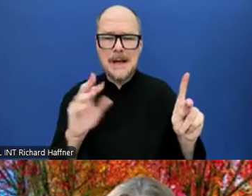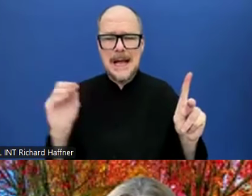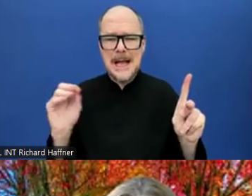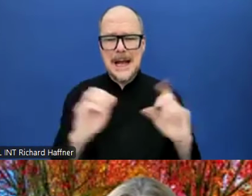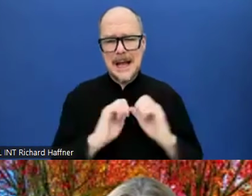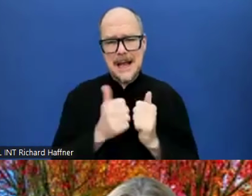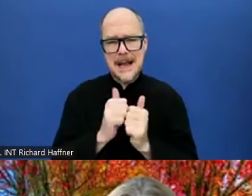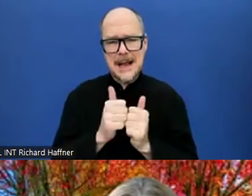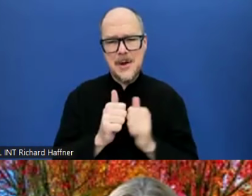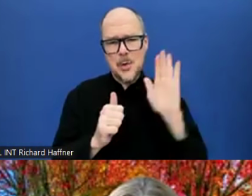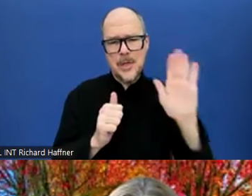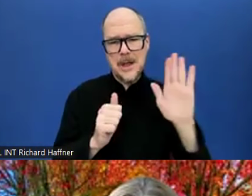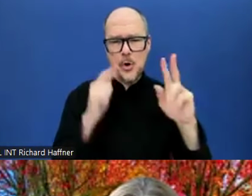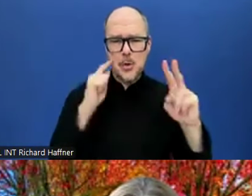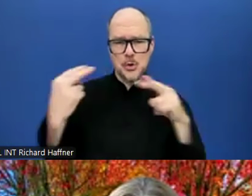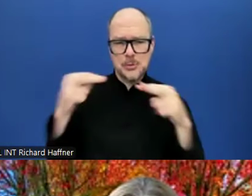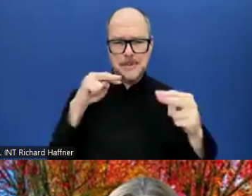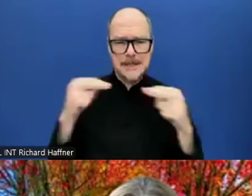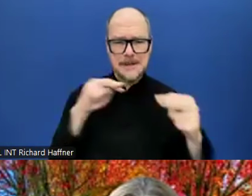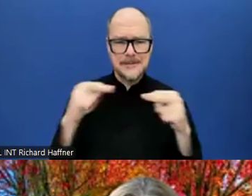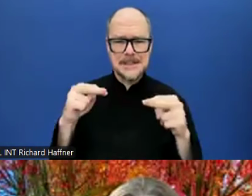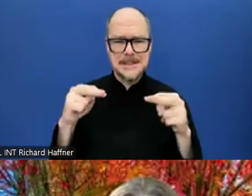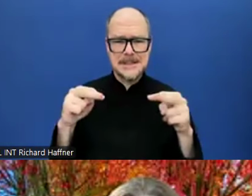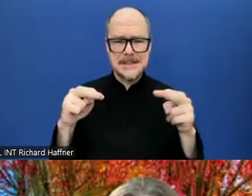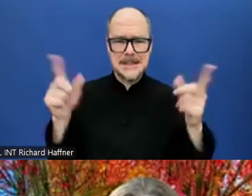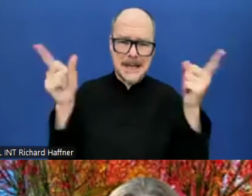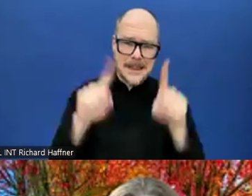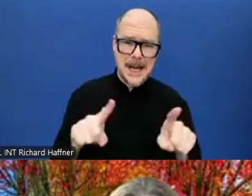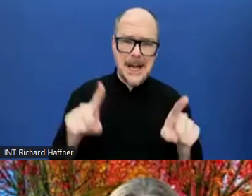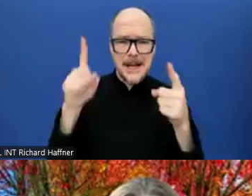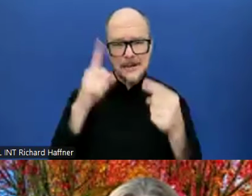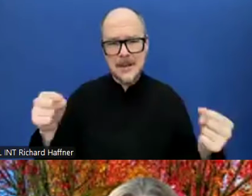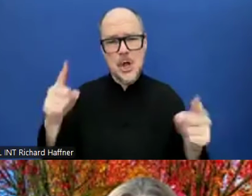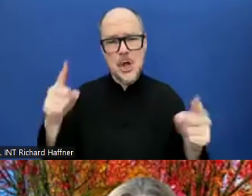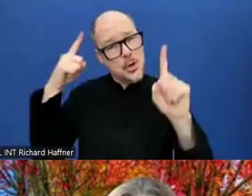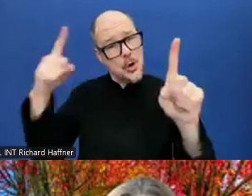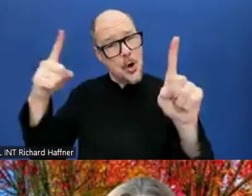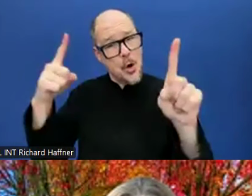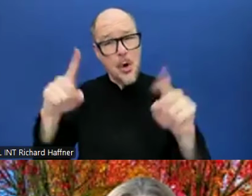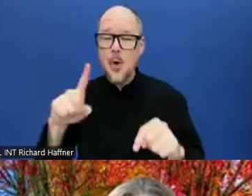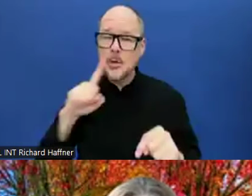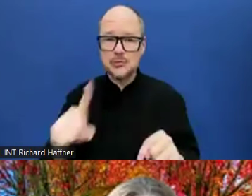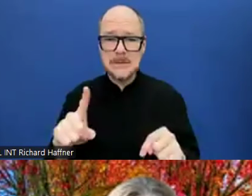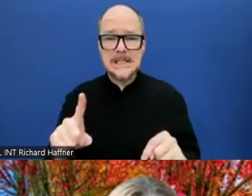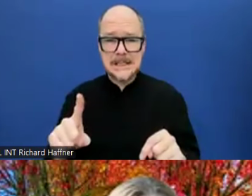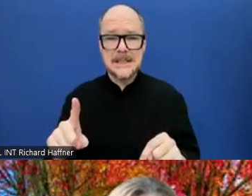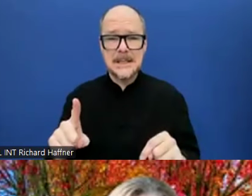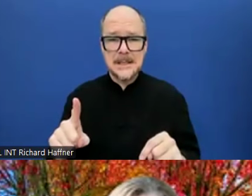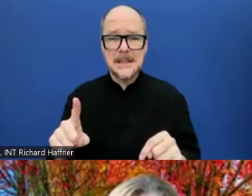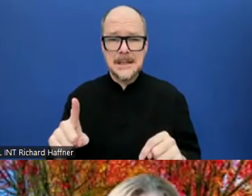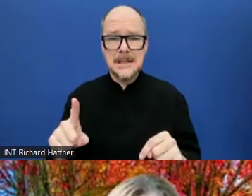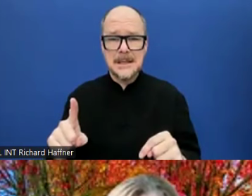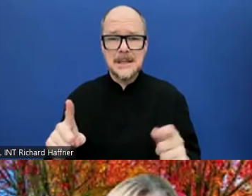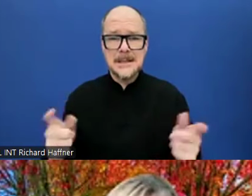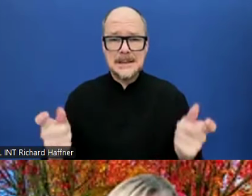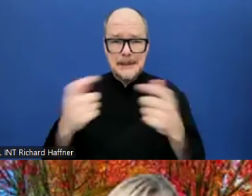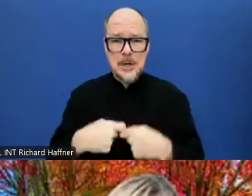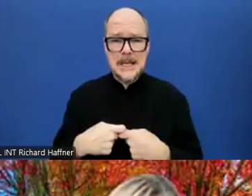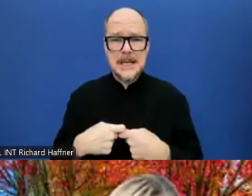the perspectives align, the goal is to really bring, I guess